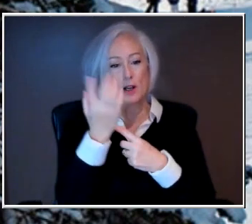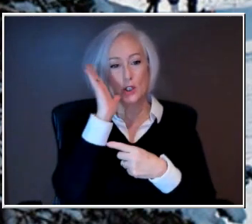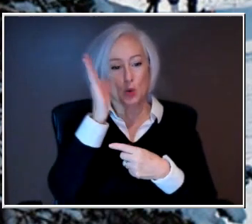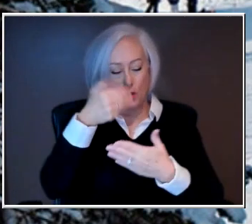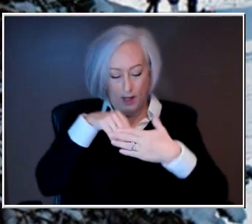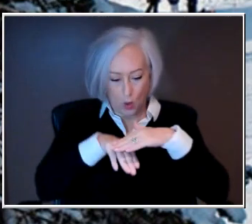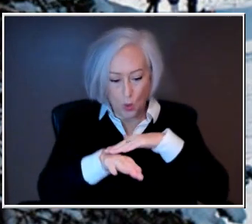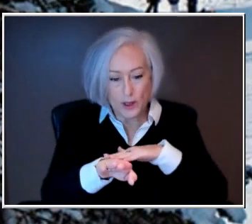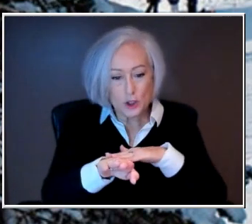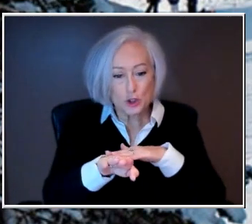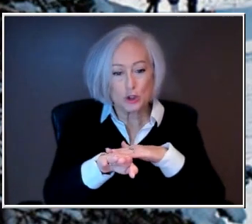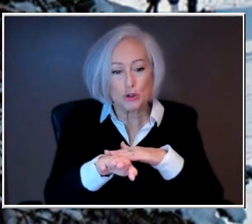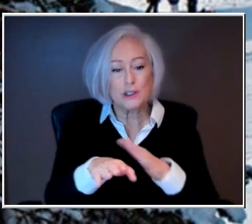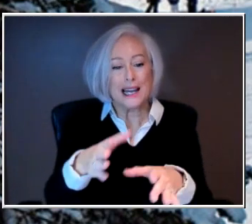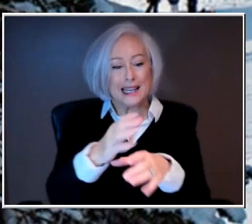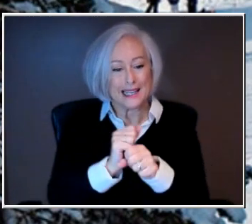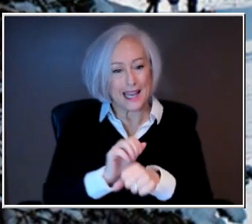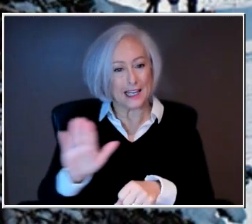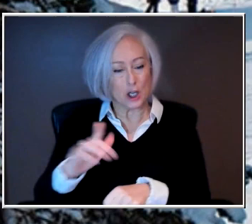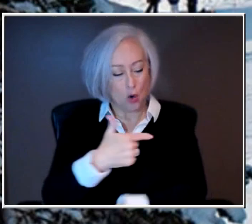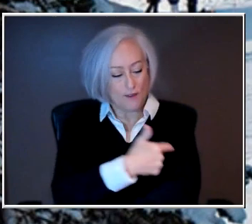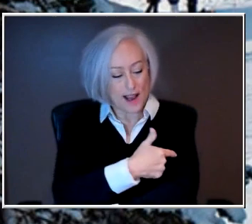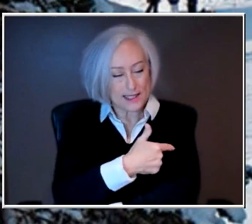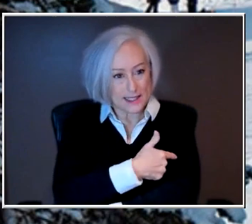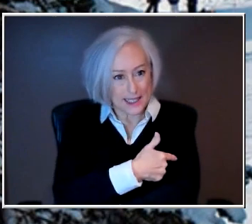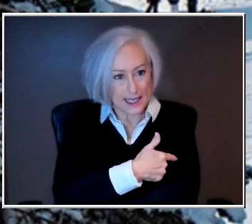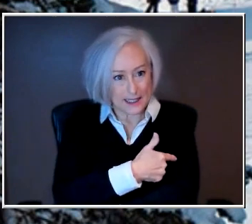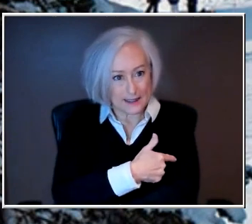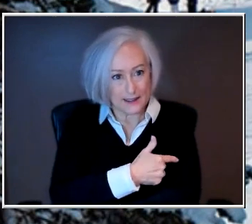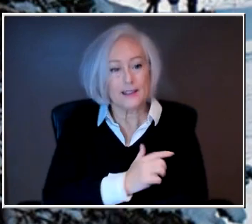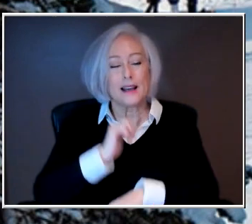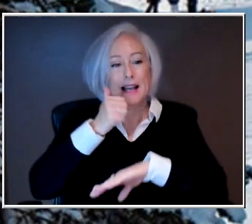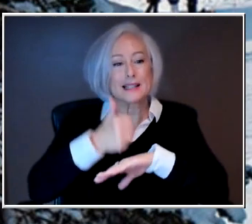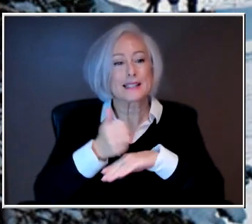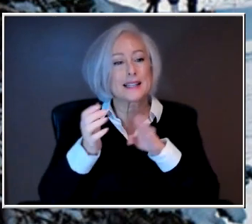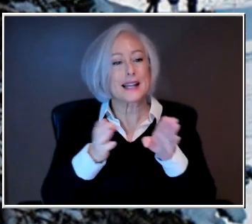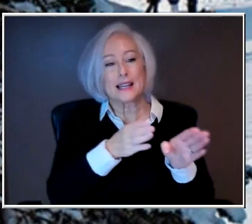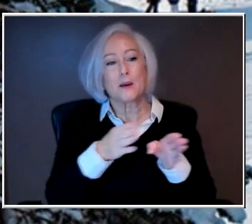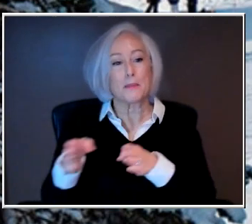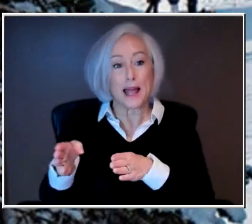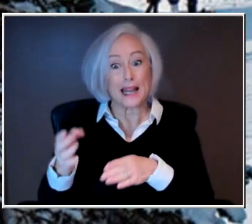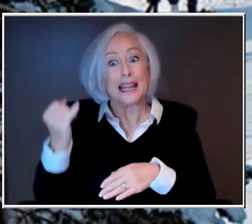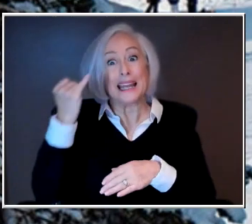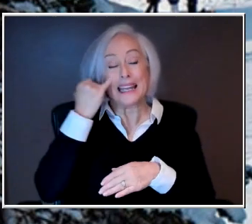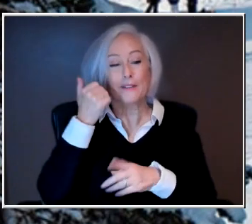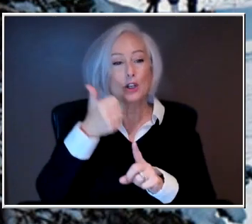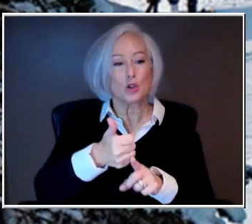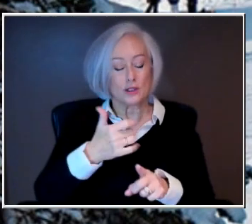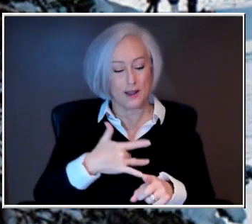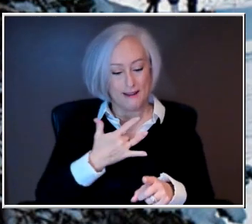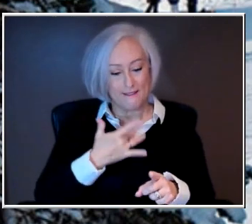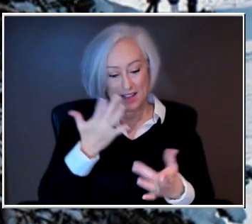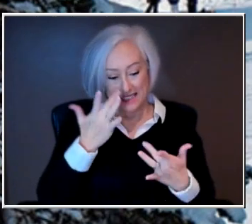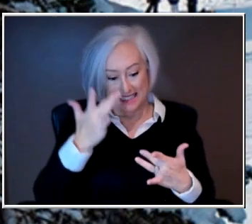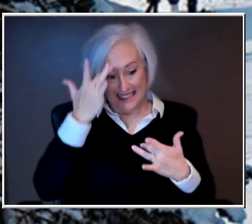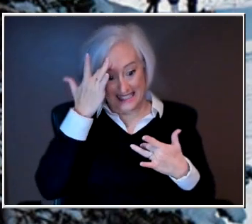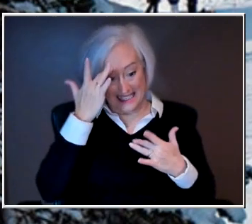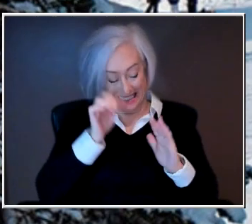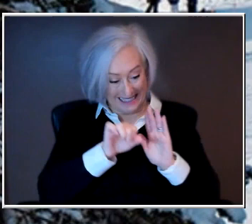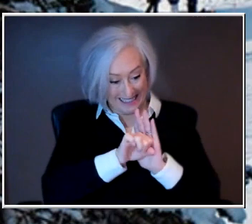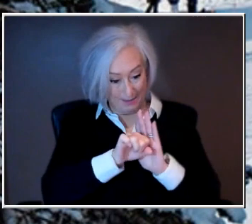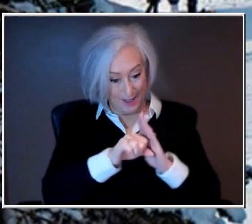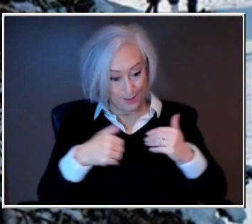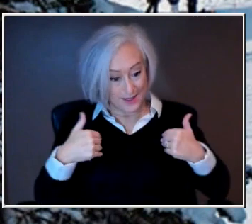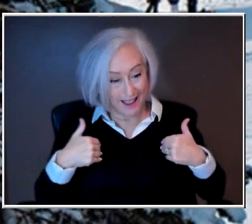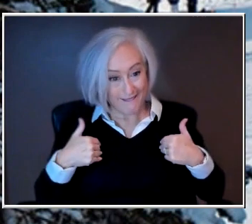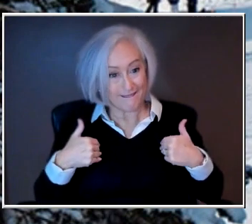updated vaccines, and then having a plan. And that plan is, if you do get symptoms, test early. If it is negative, if you're